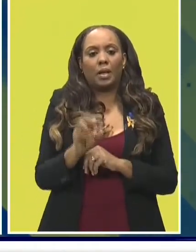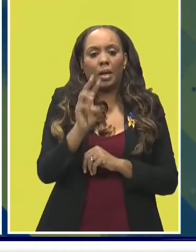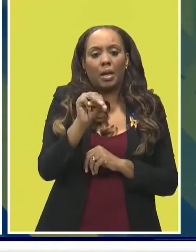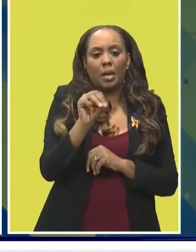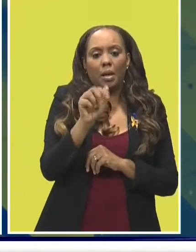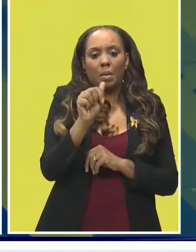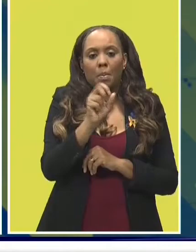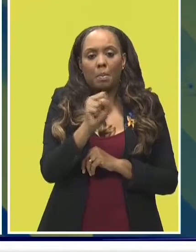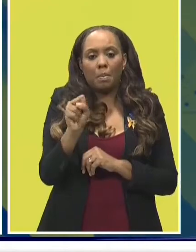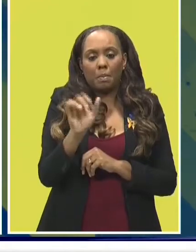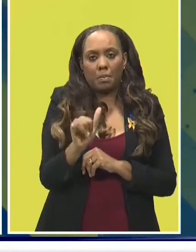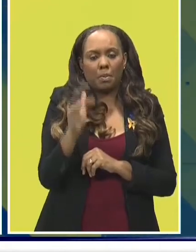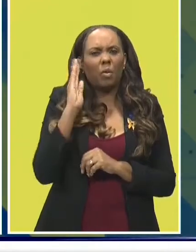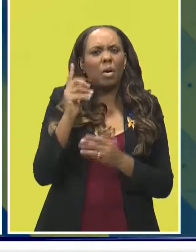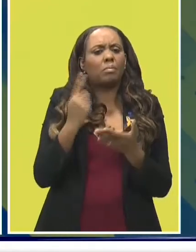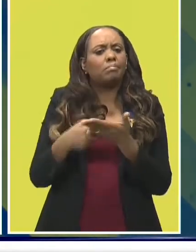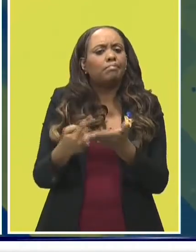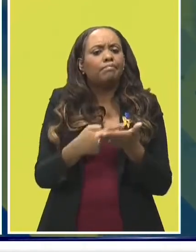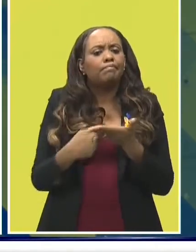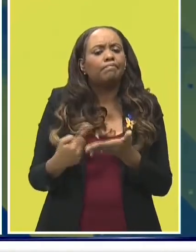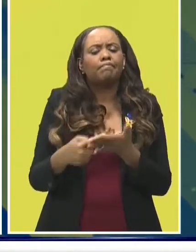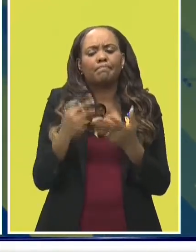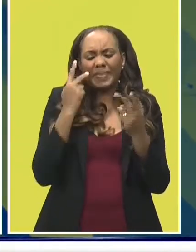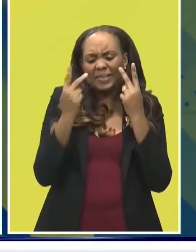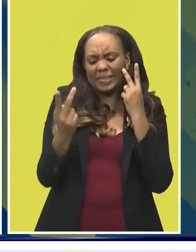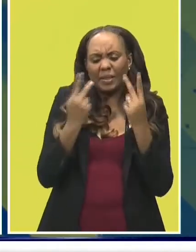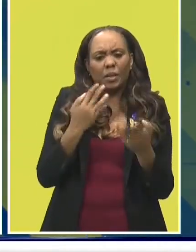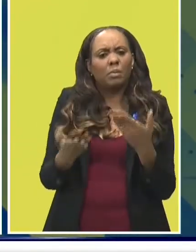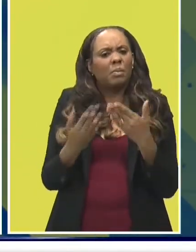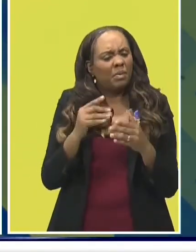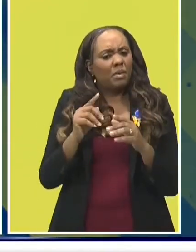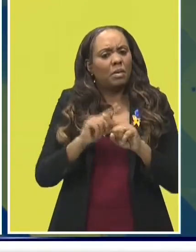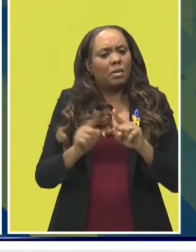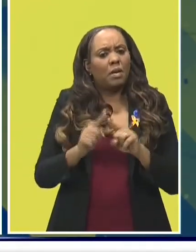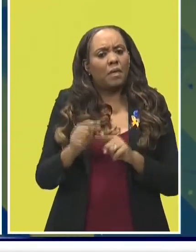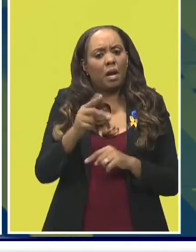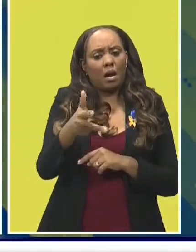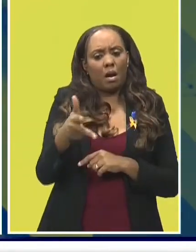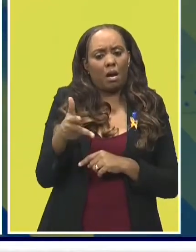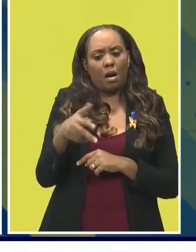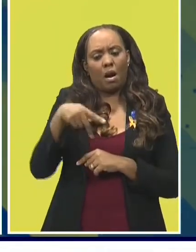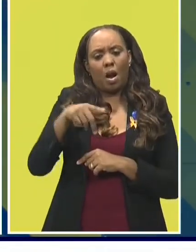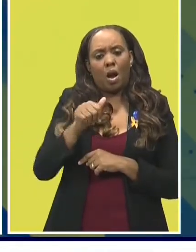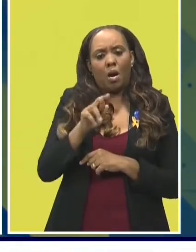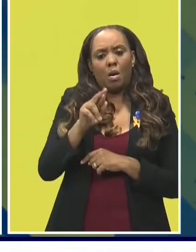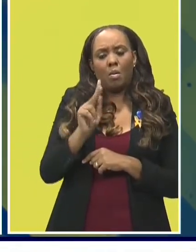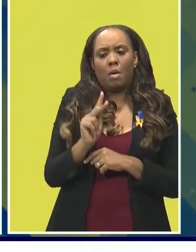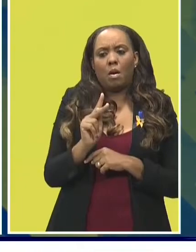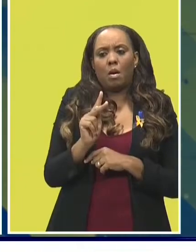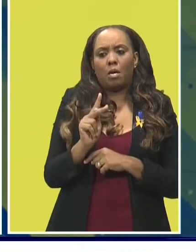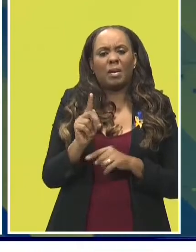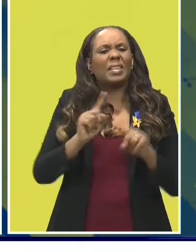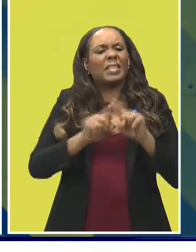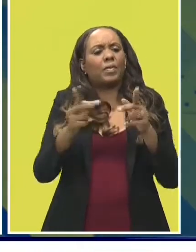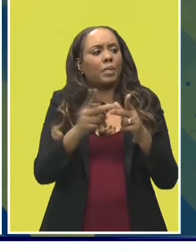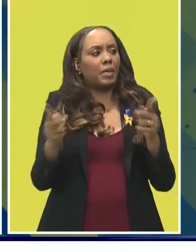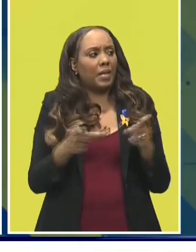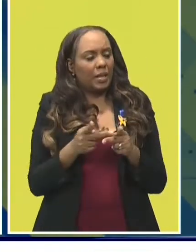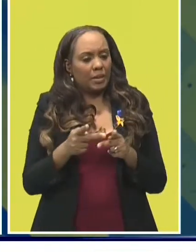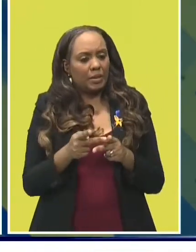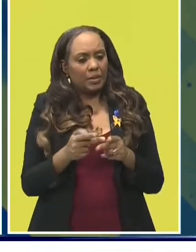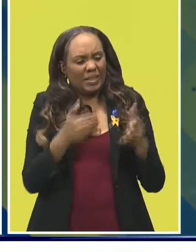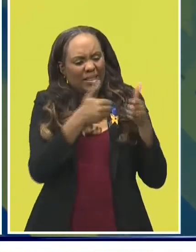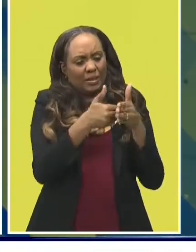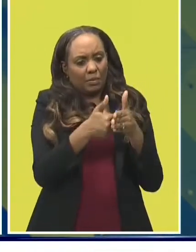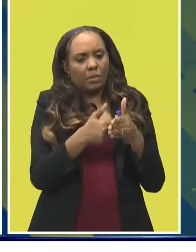be collaborating to ensure that there may be multi-story car parks off-site for guests and staff and so on,